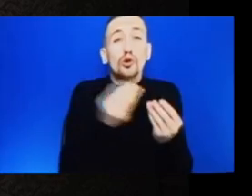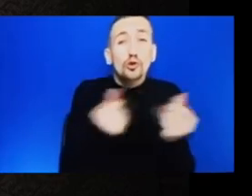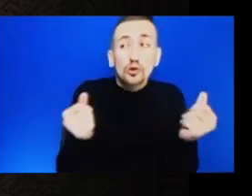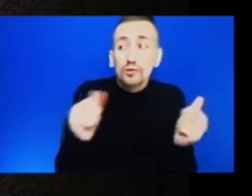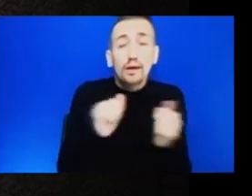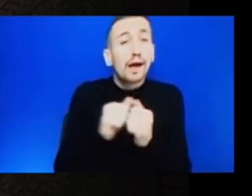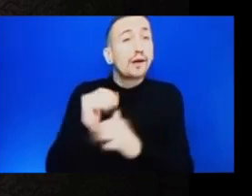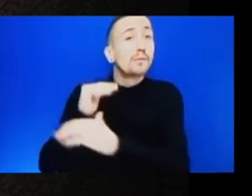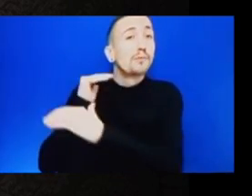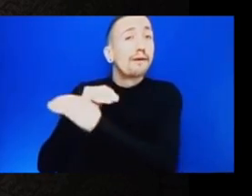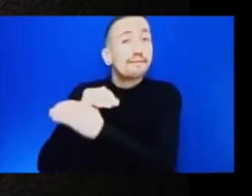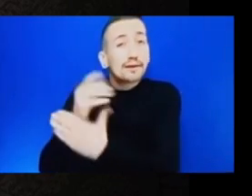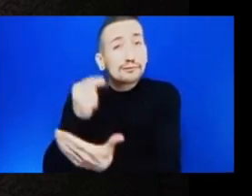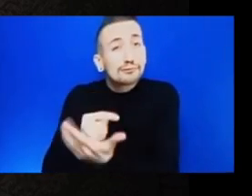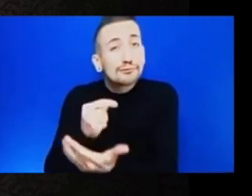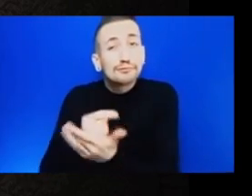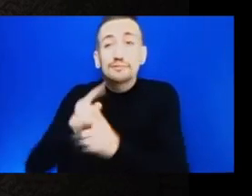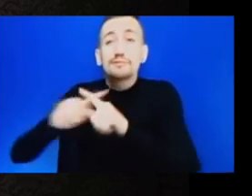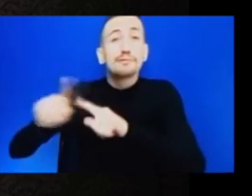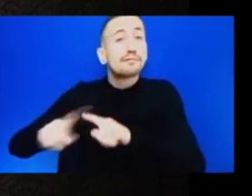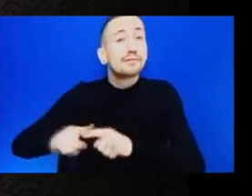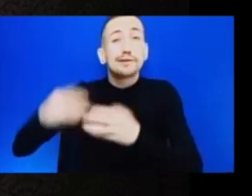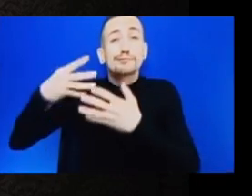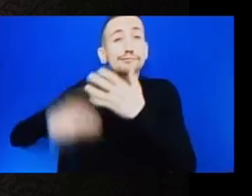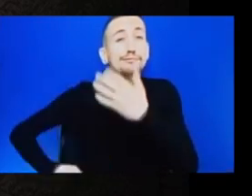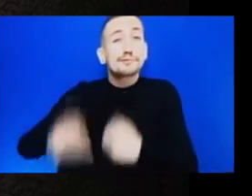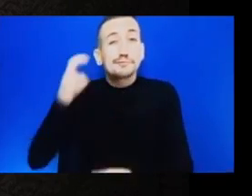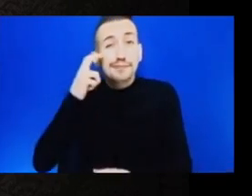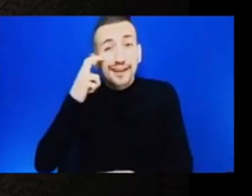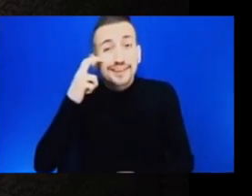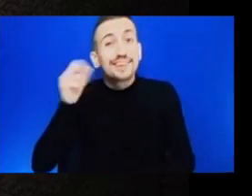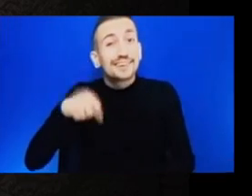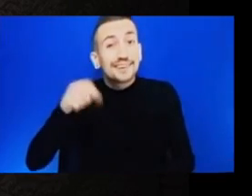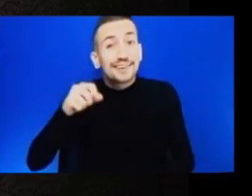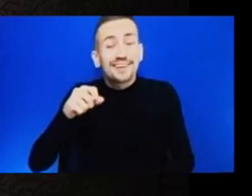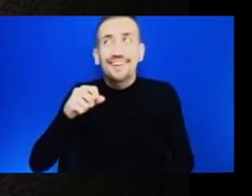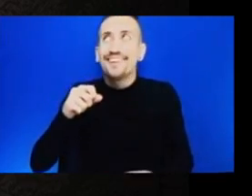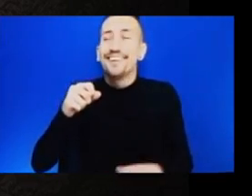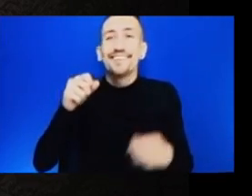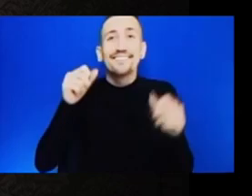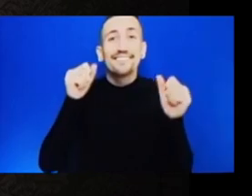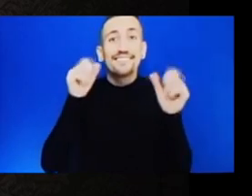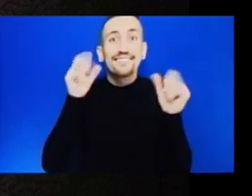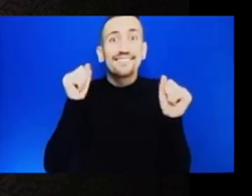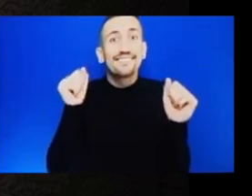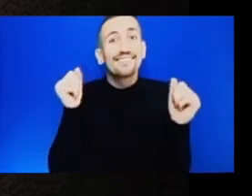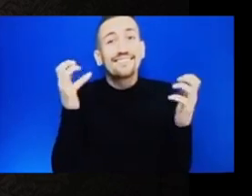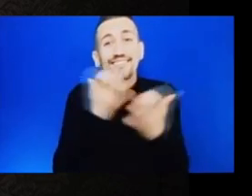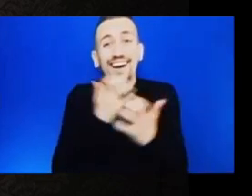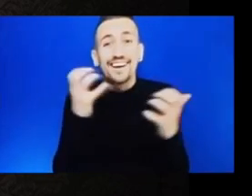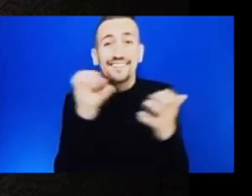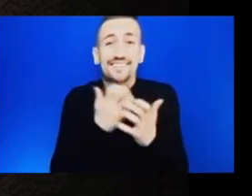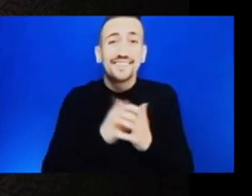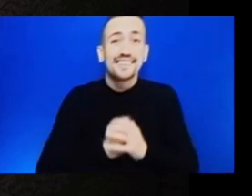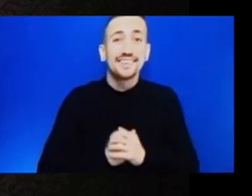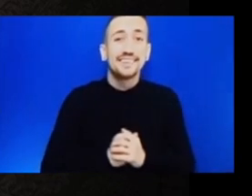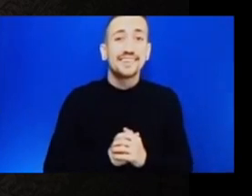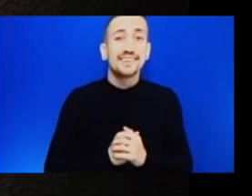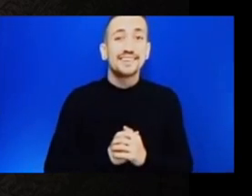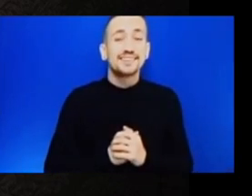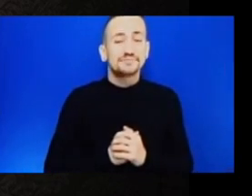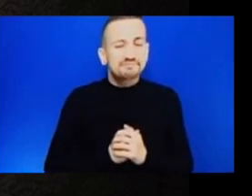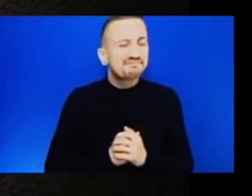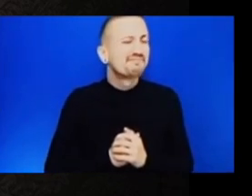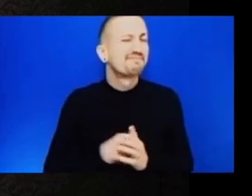funding research for cures and ways to prevent and treat all kinds of blindness. How